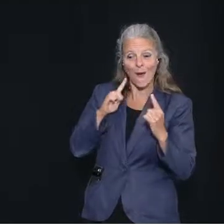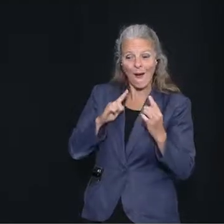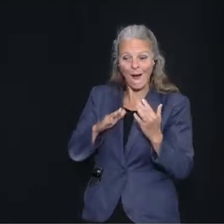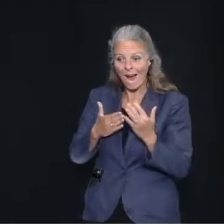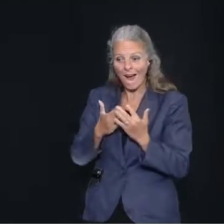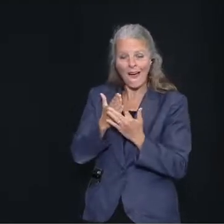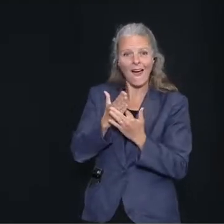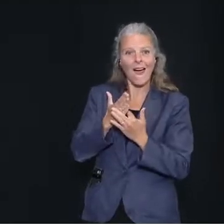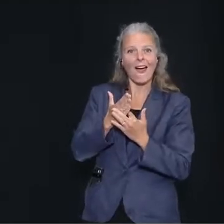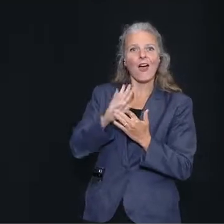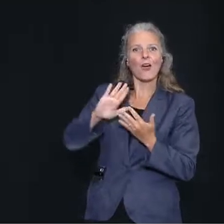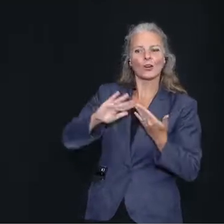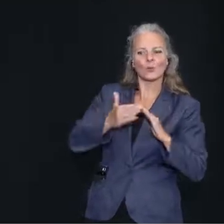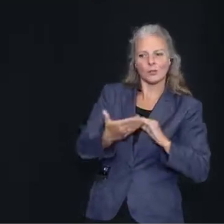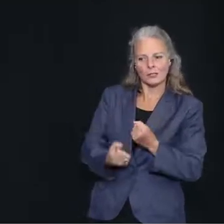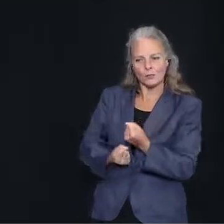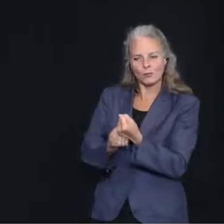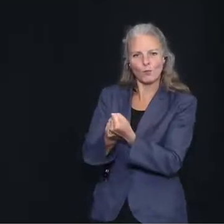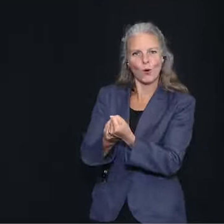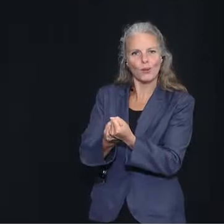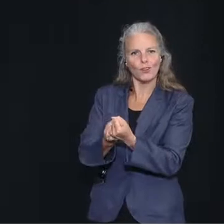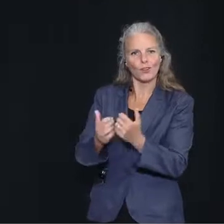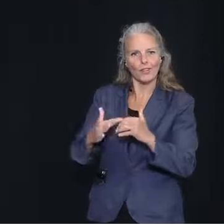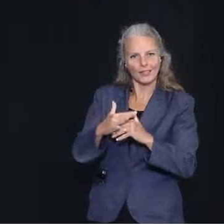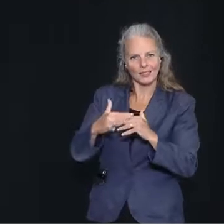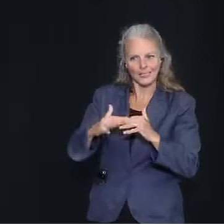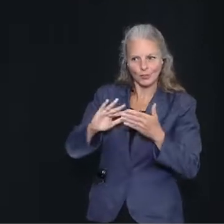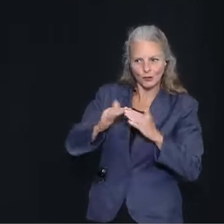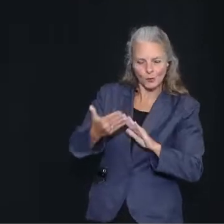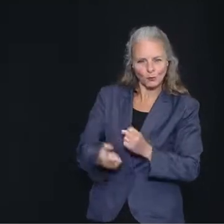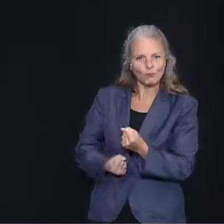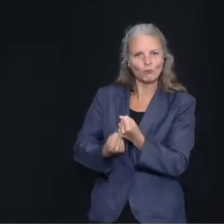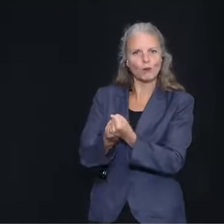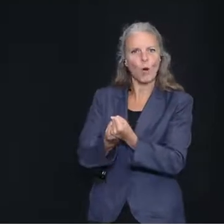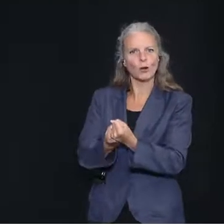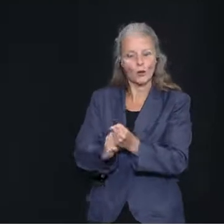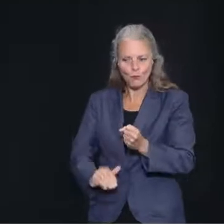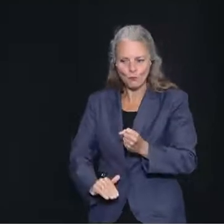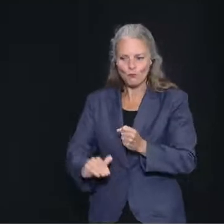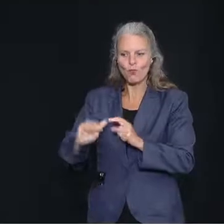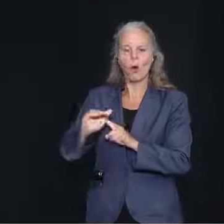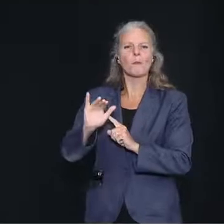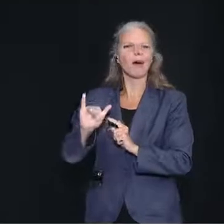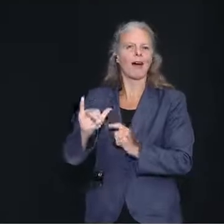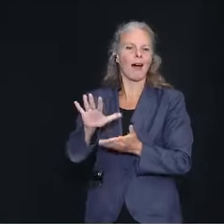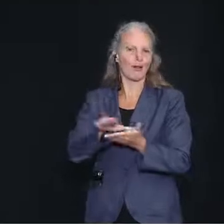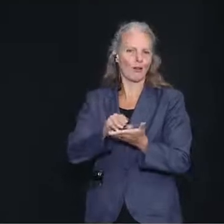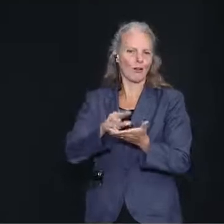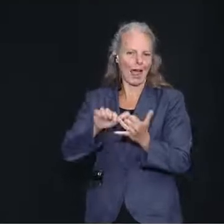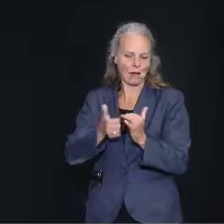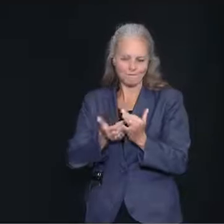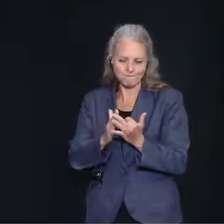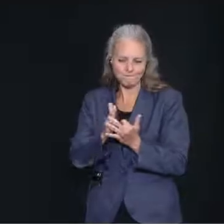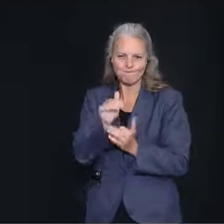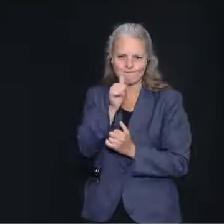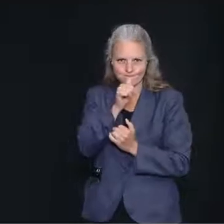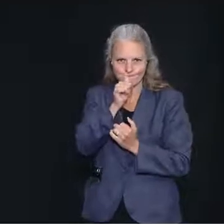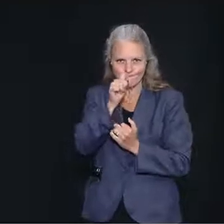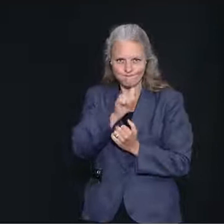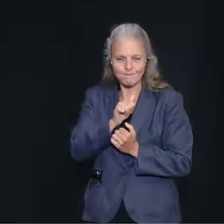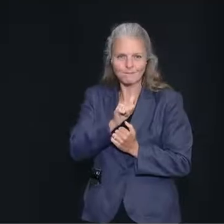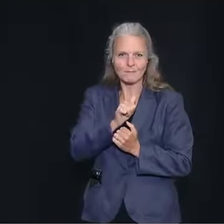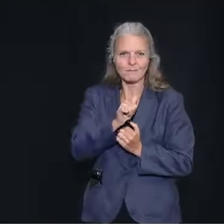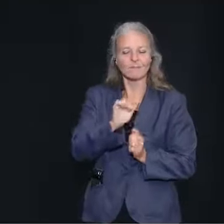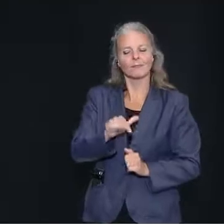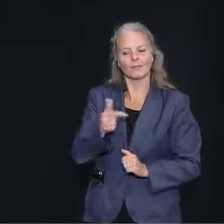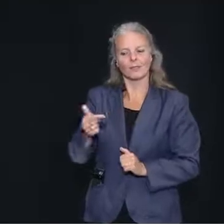community and the indigenous environment in which she grew up. Chers amis, je voudrais confier au Seigneur ce que nous avons